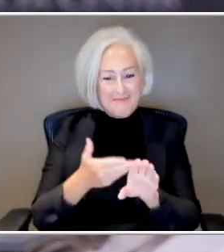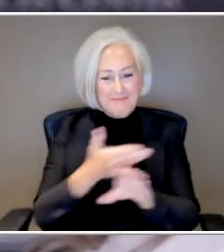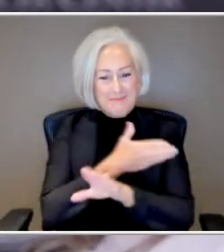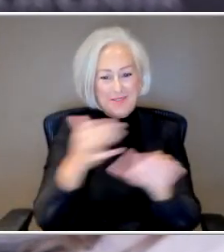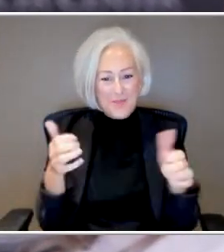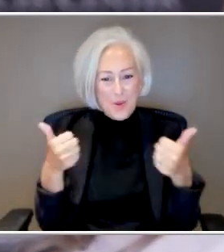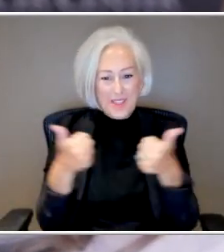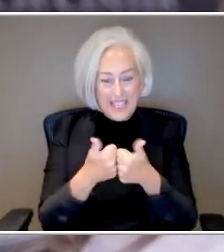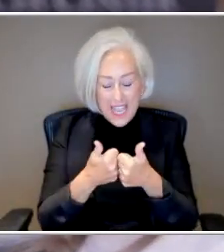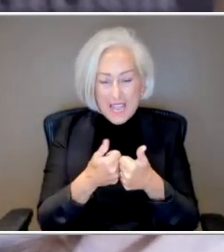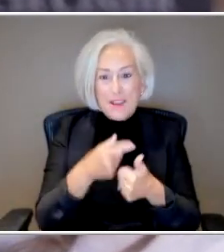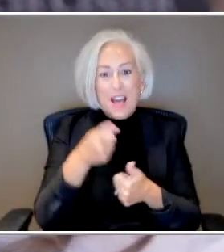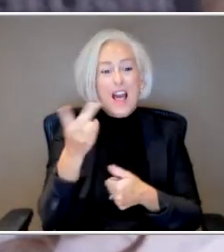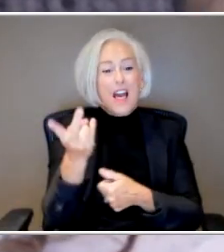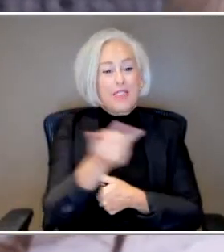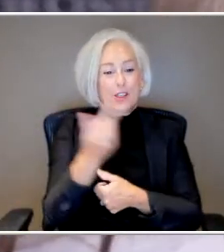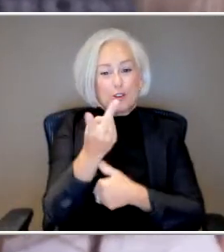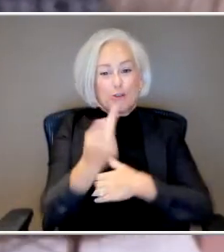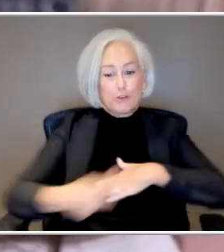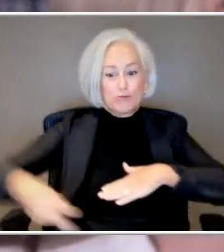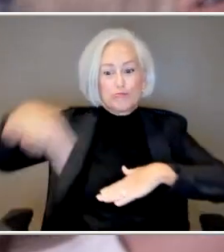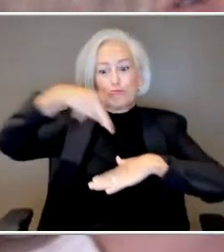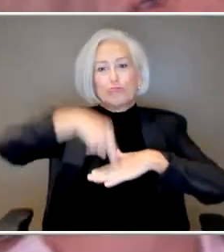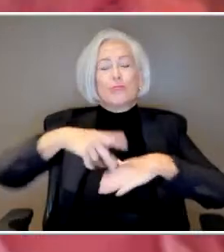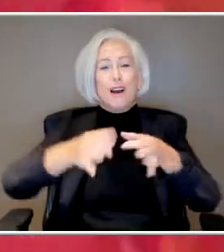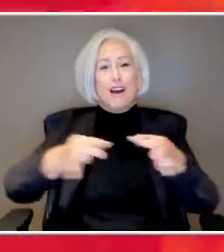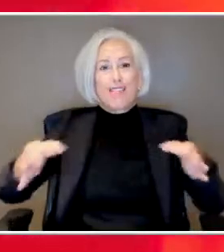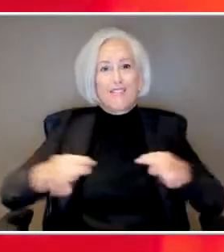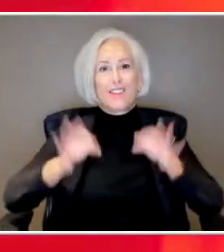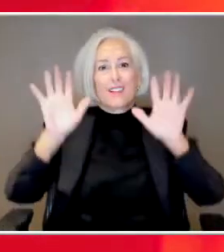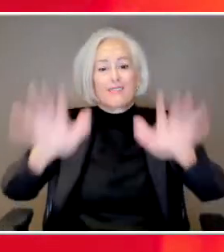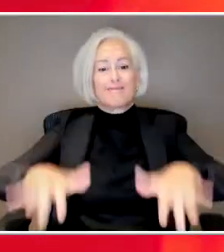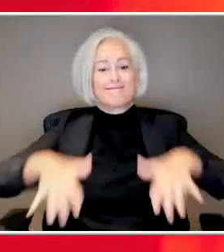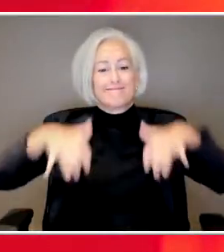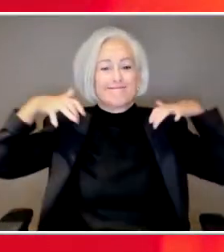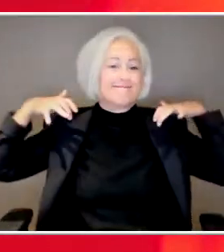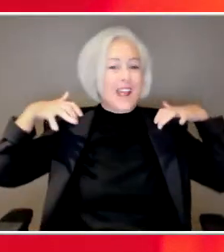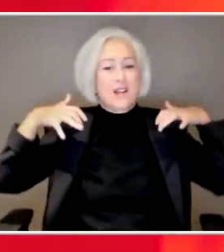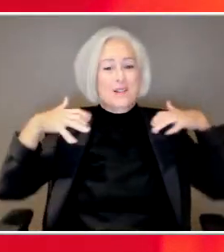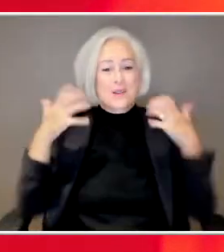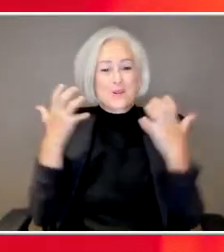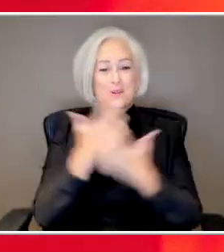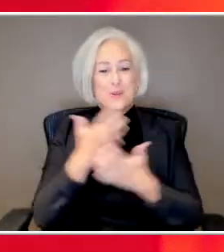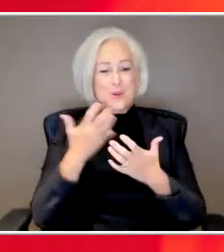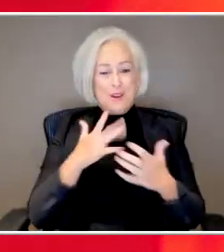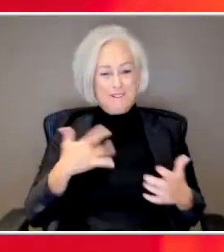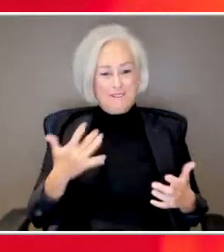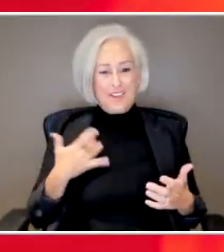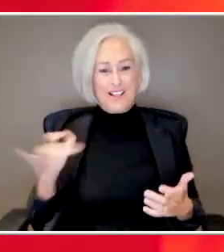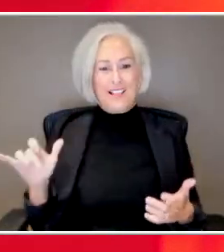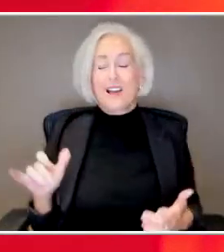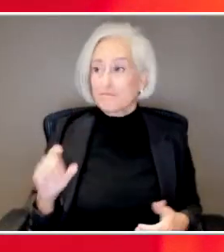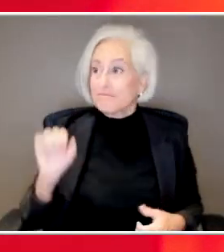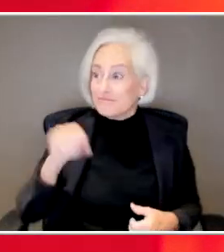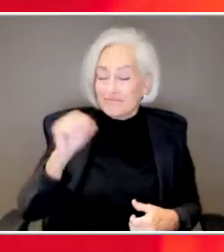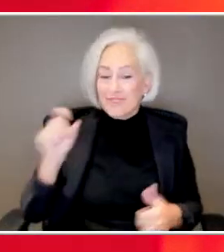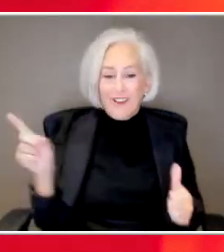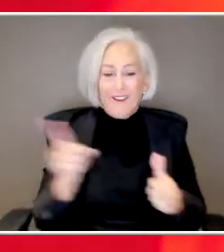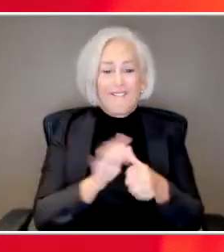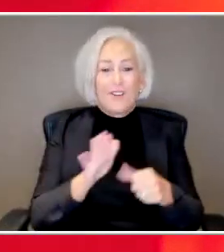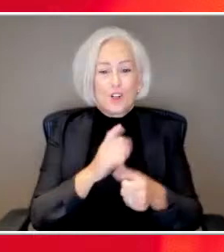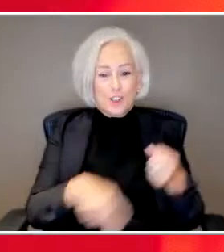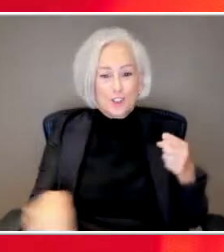Arrowhead. What was that like? Just kind of, again, we talked about that full circle moment. It was a full circle moment. The last time I was on that